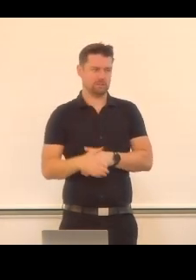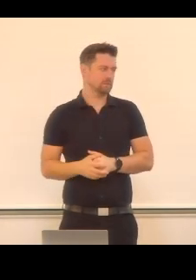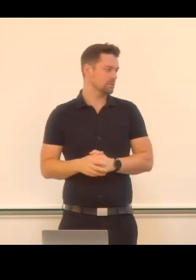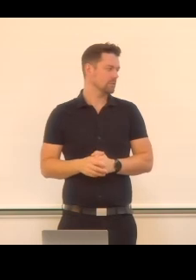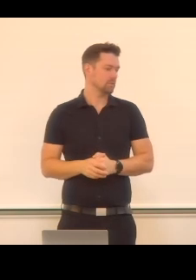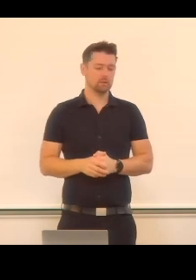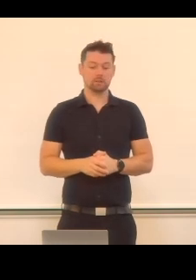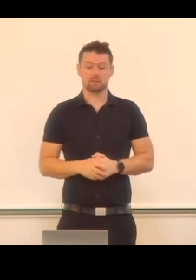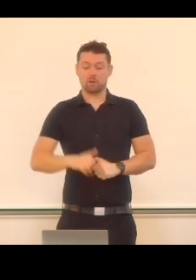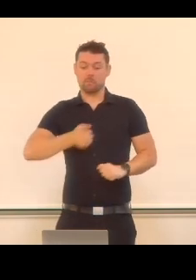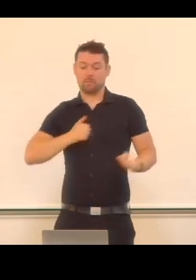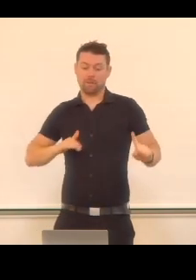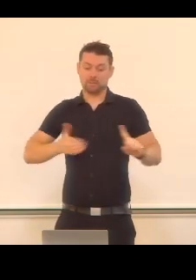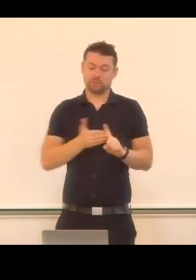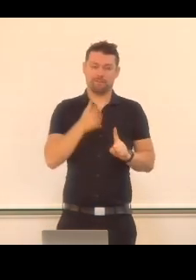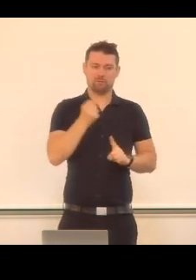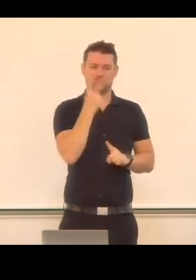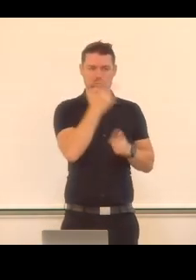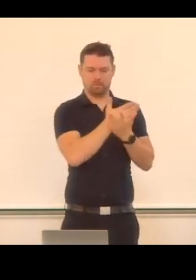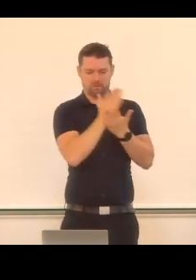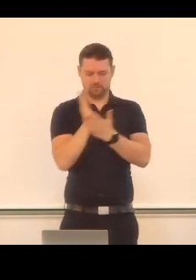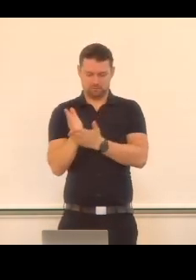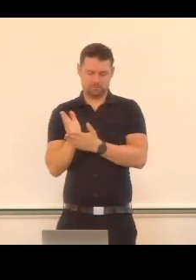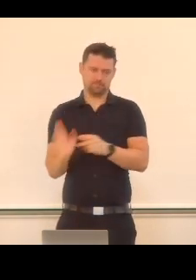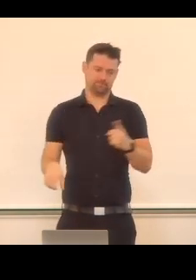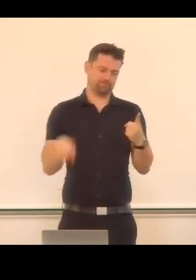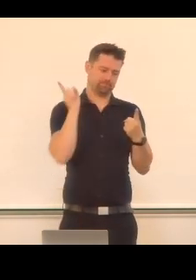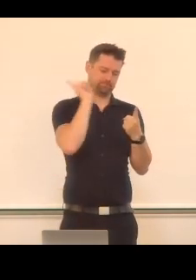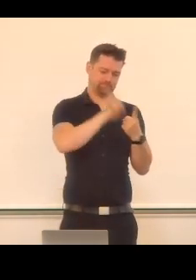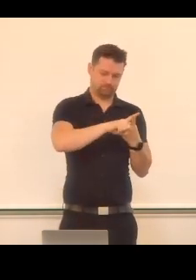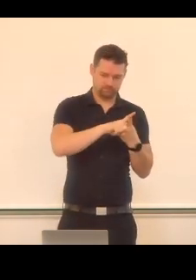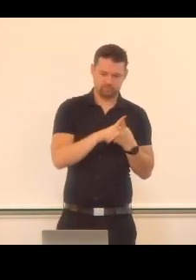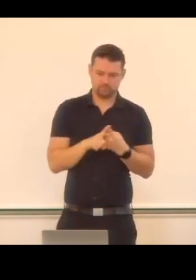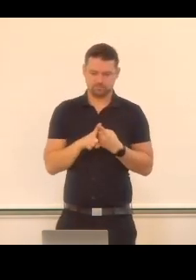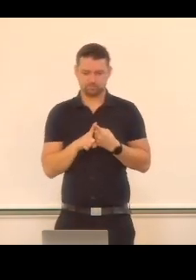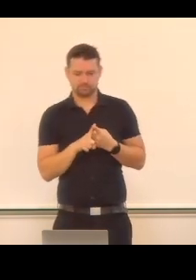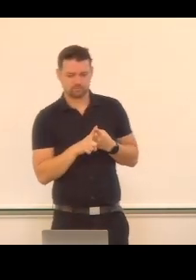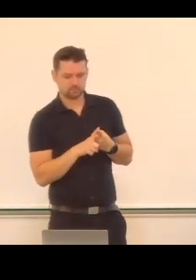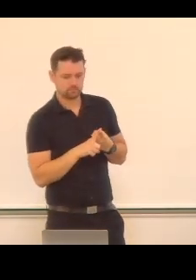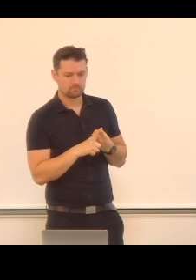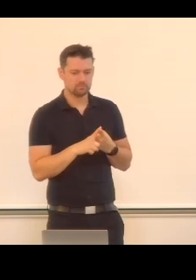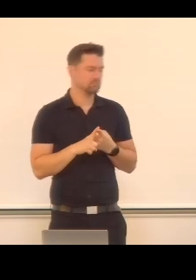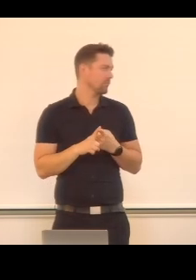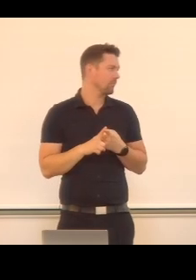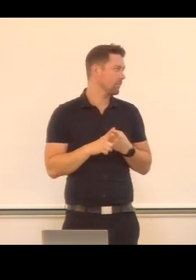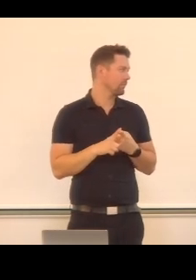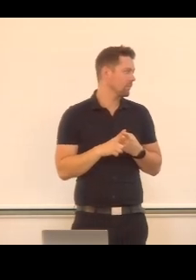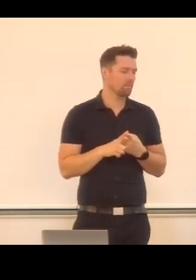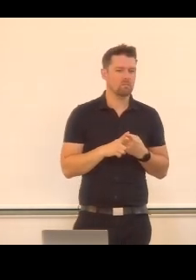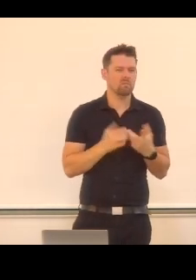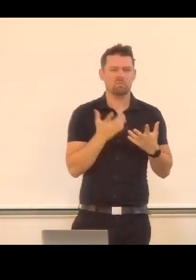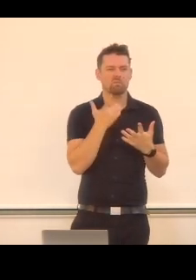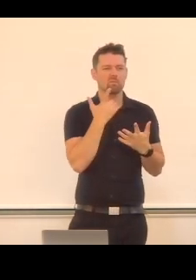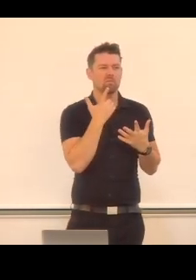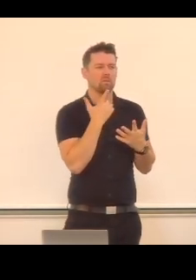So my mission was in two parts. We spent the first part kind of doing base camping out from the habitats. So